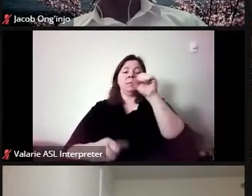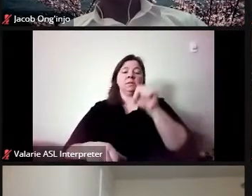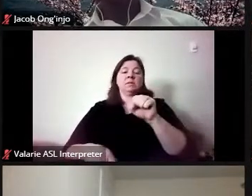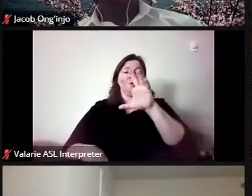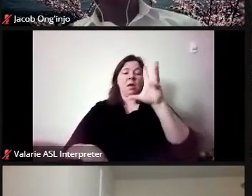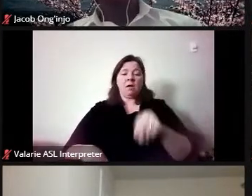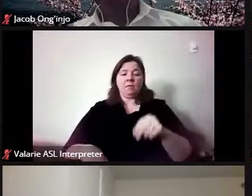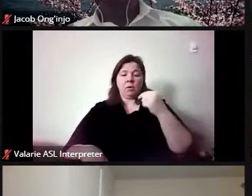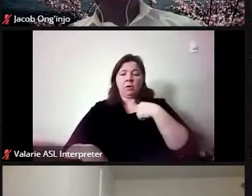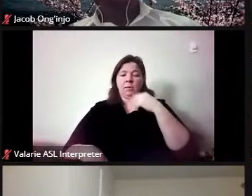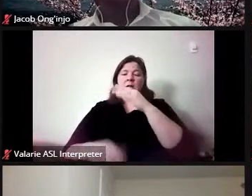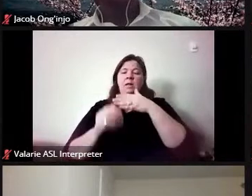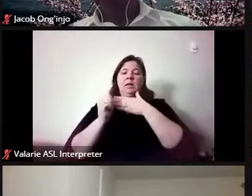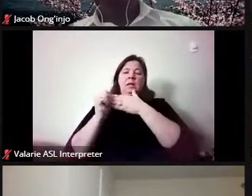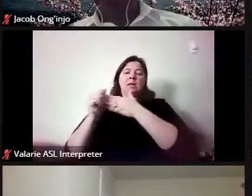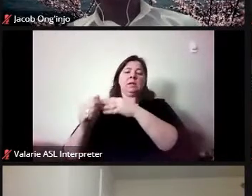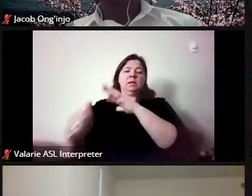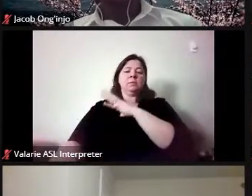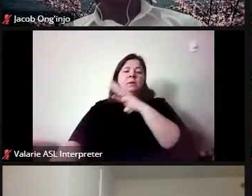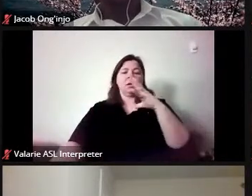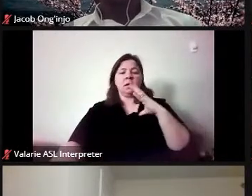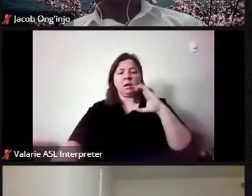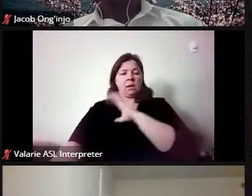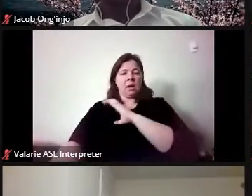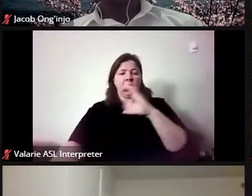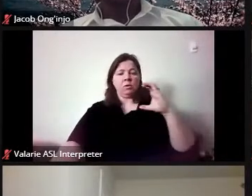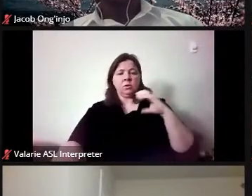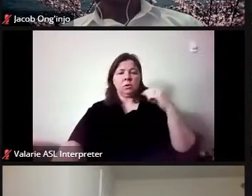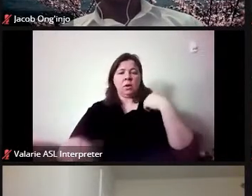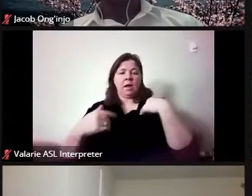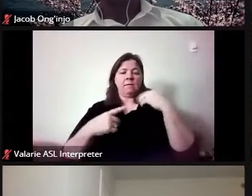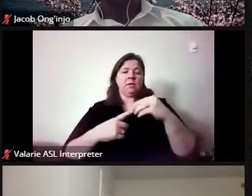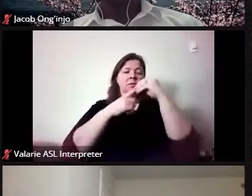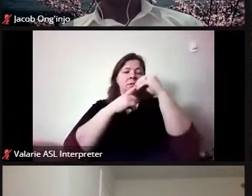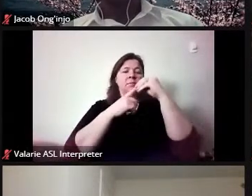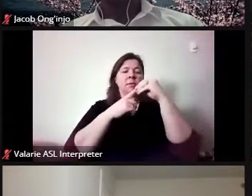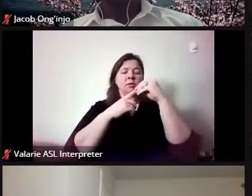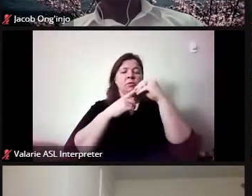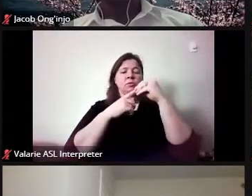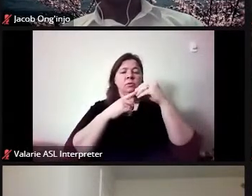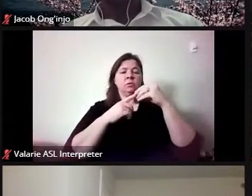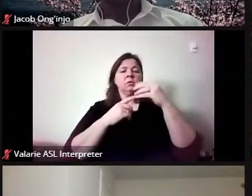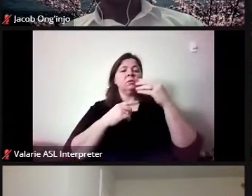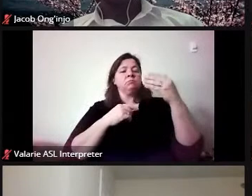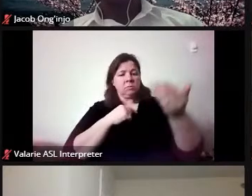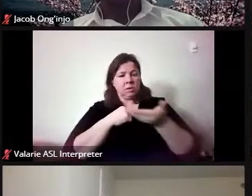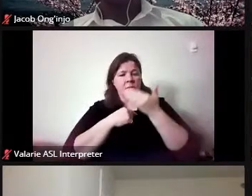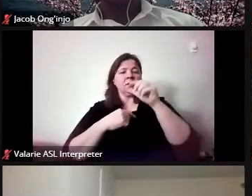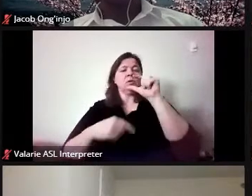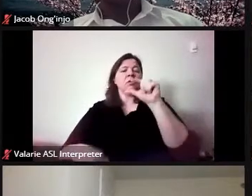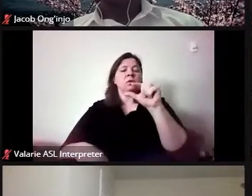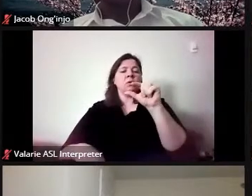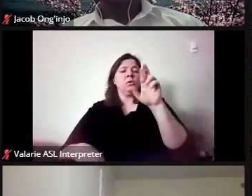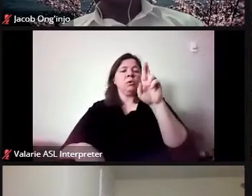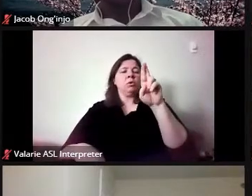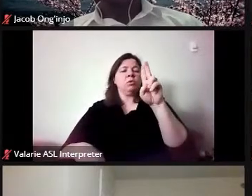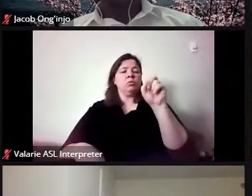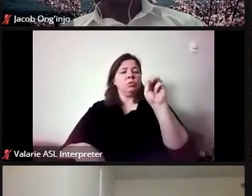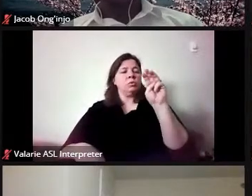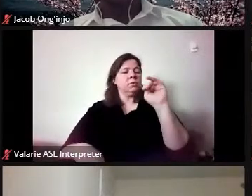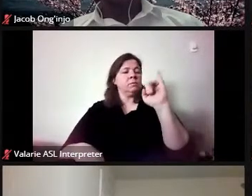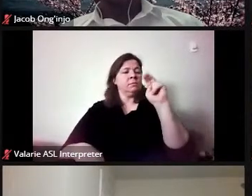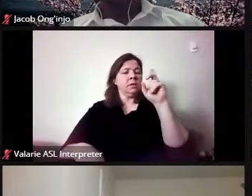Lions Meet team webinar, and we have a special guest, GURSMINDER, who is a great leader and on our